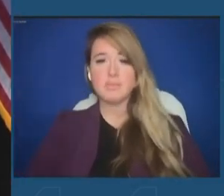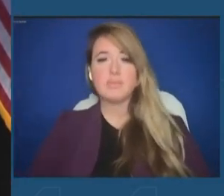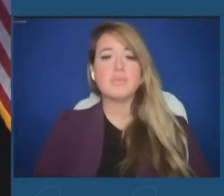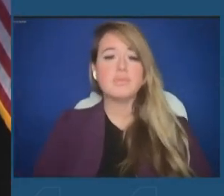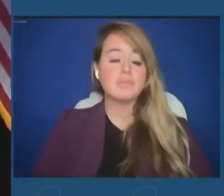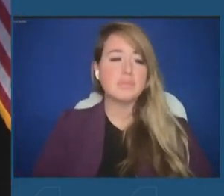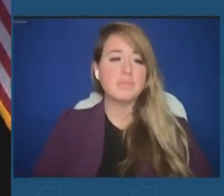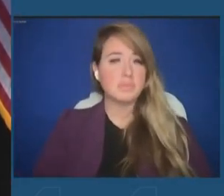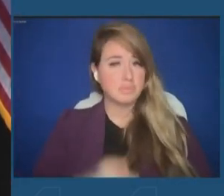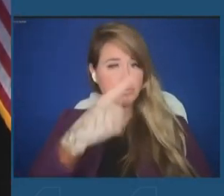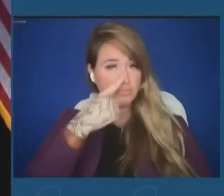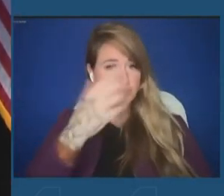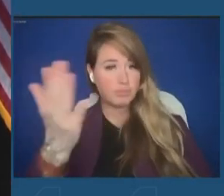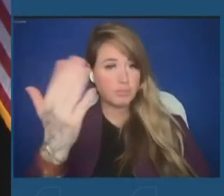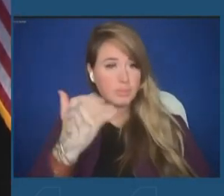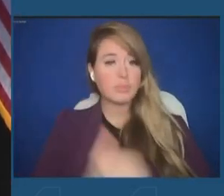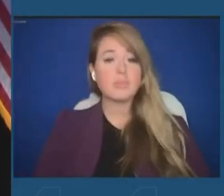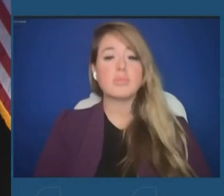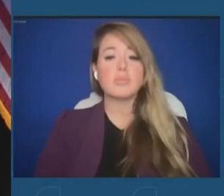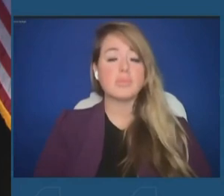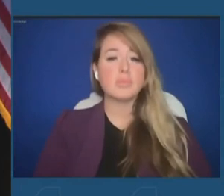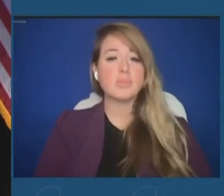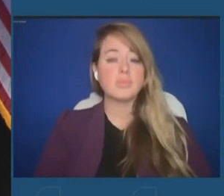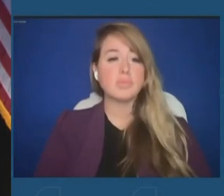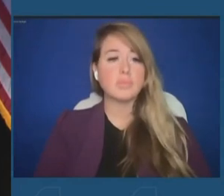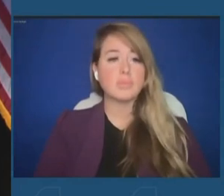will you come forward?